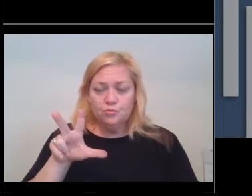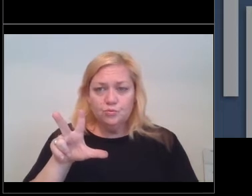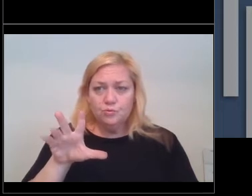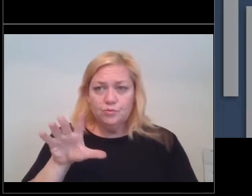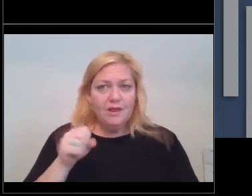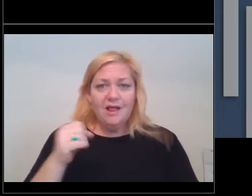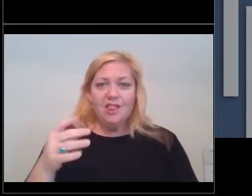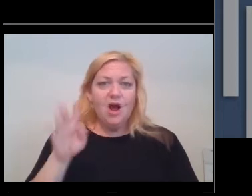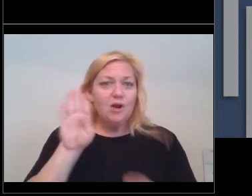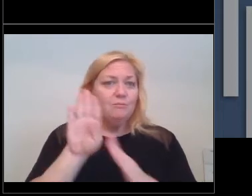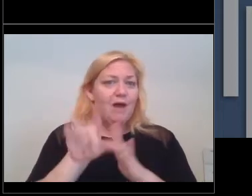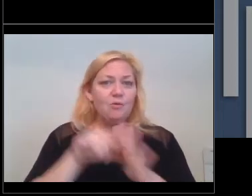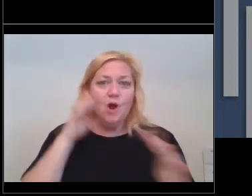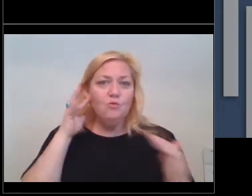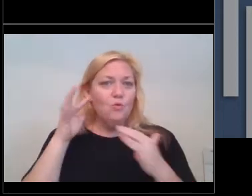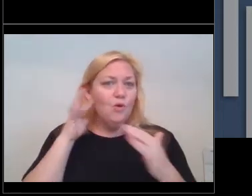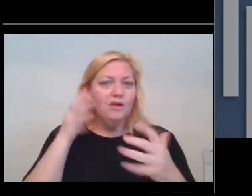engaging discussion to follow.